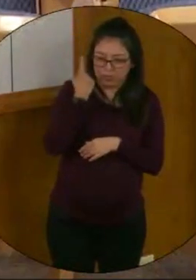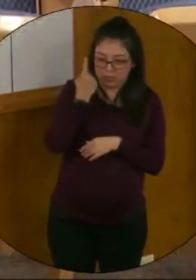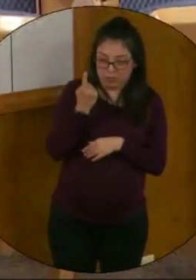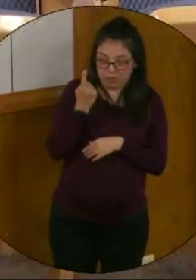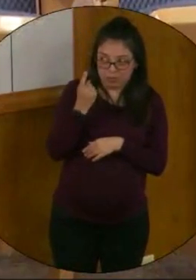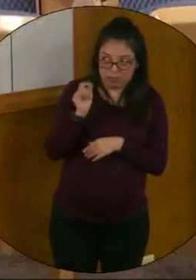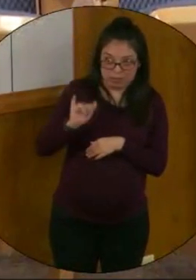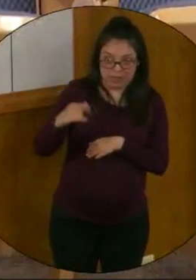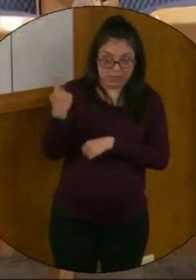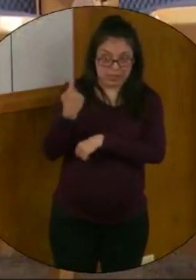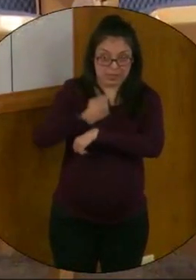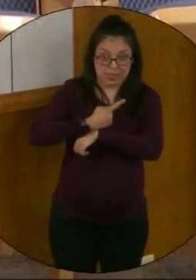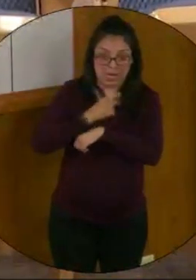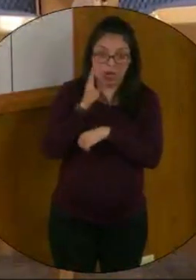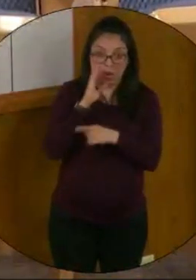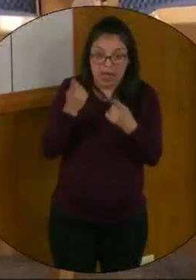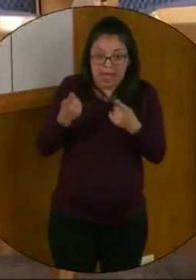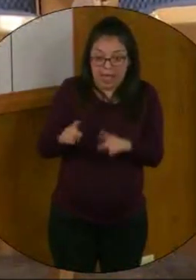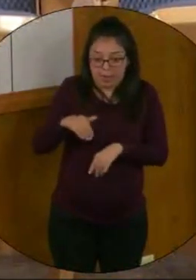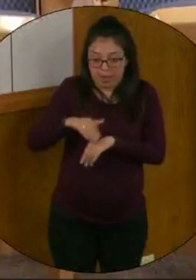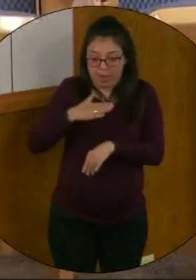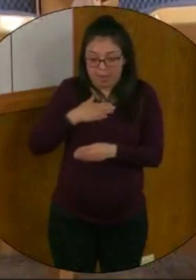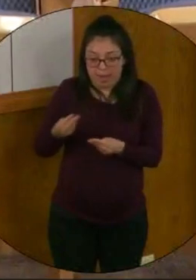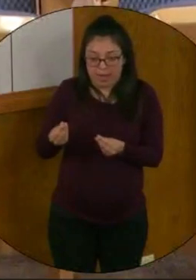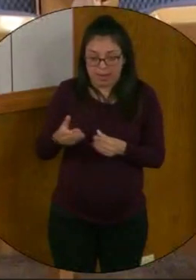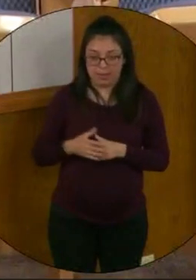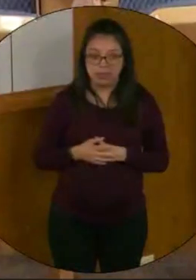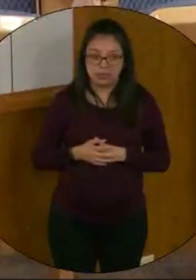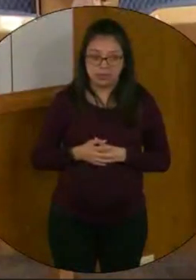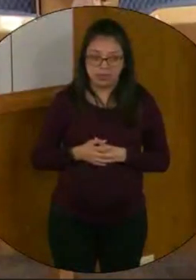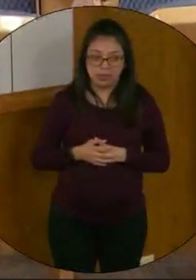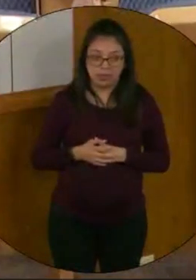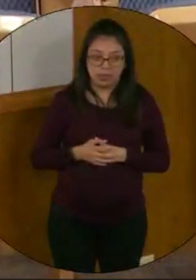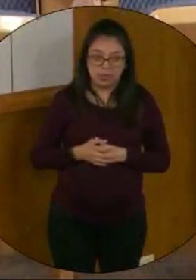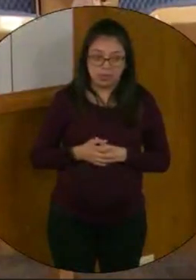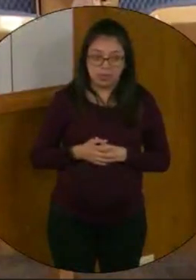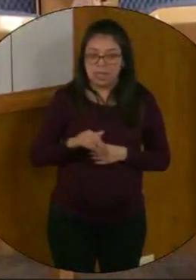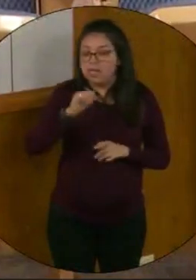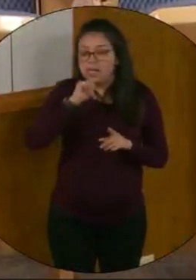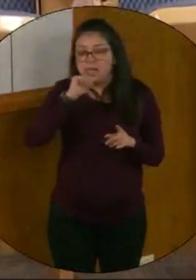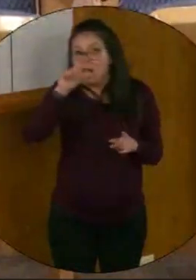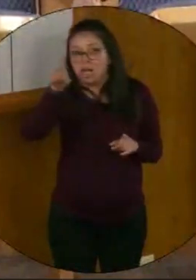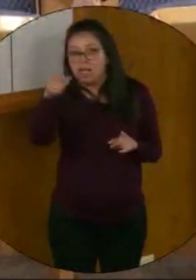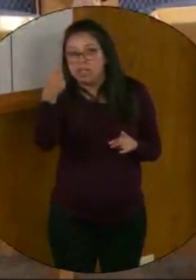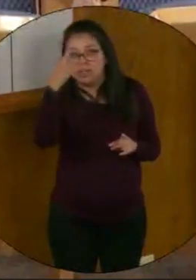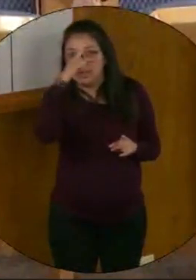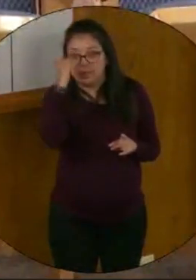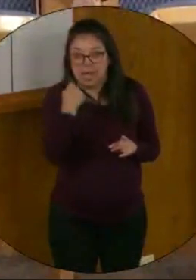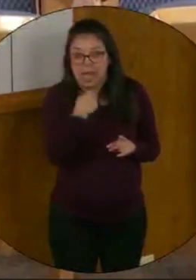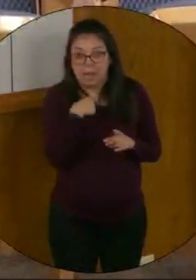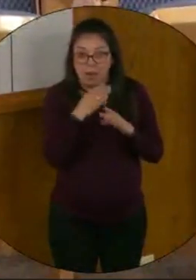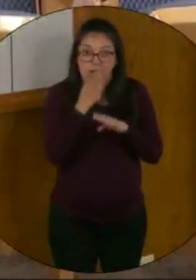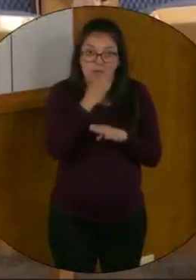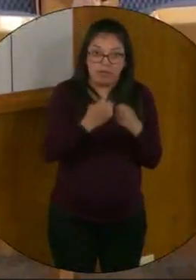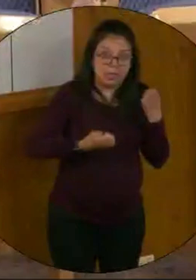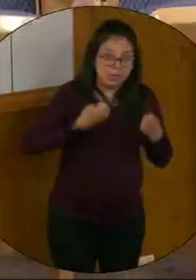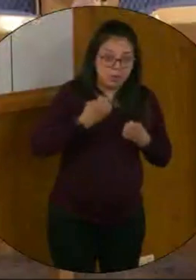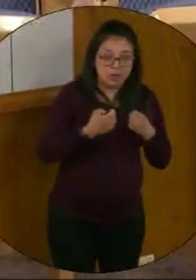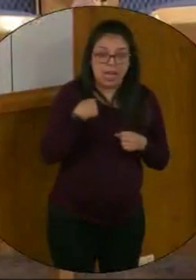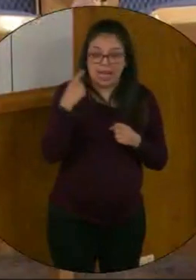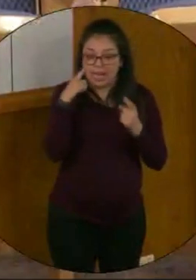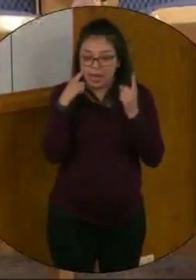day that it's going to happen on my campus. And it's not just because I'm over emotional. I hear